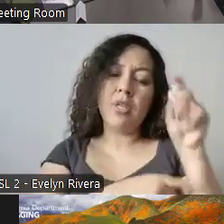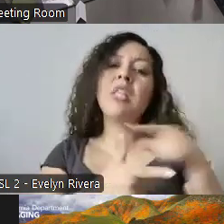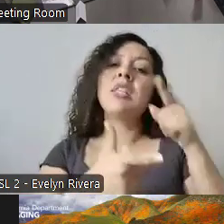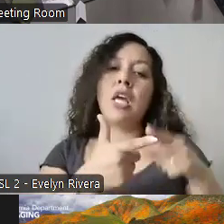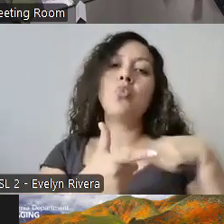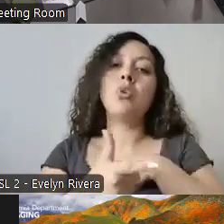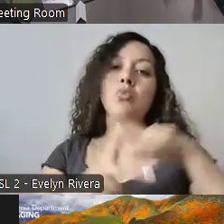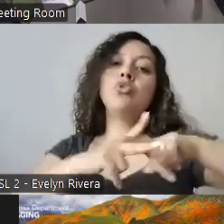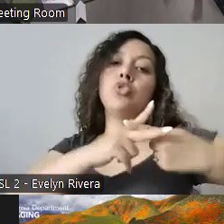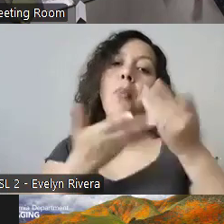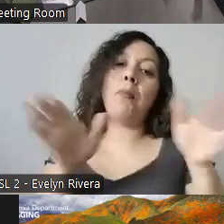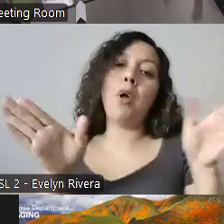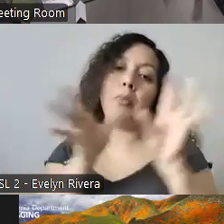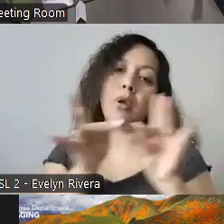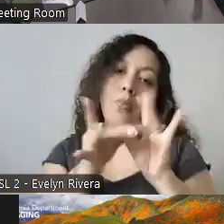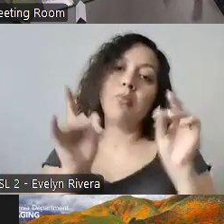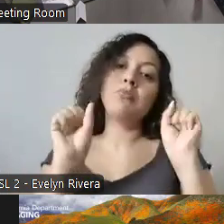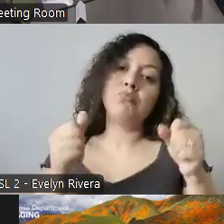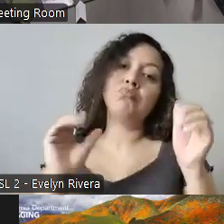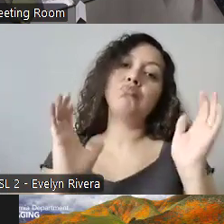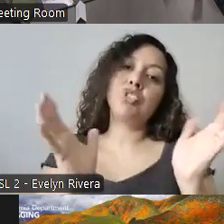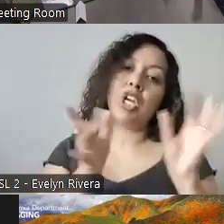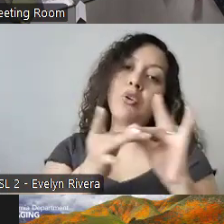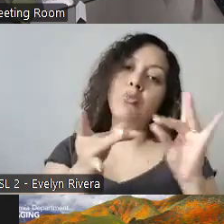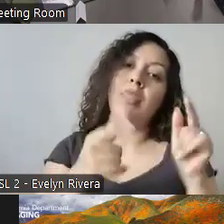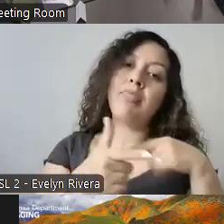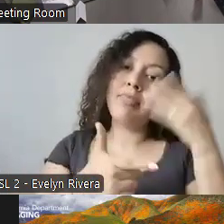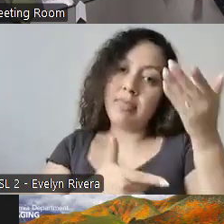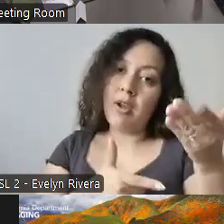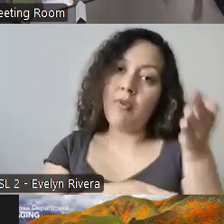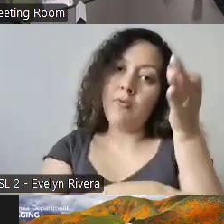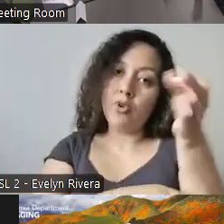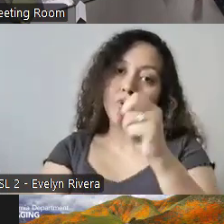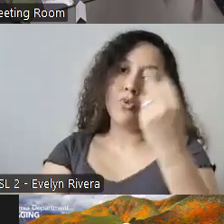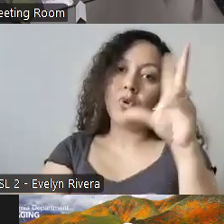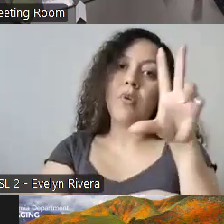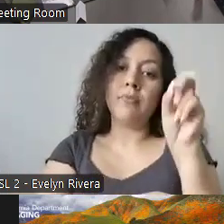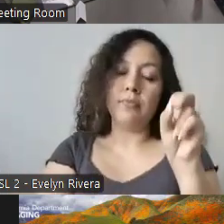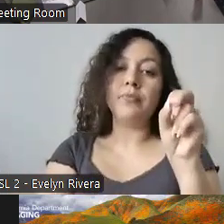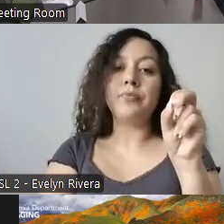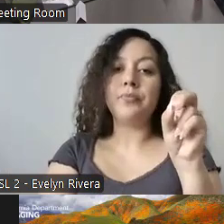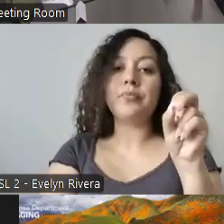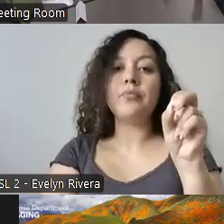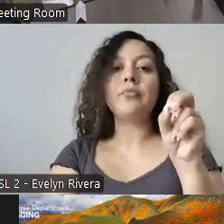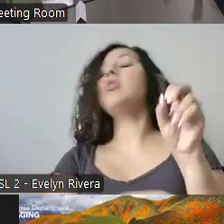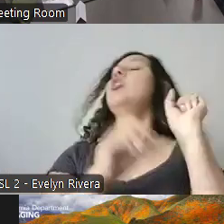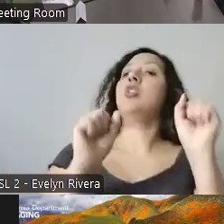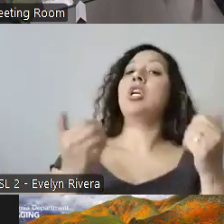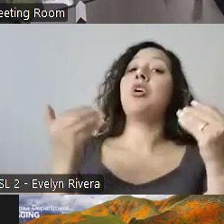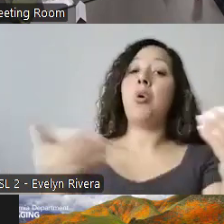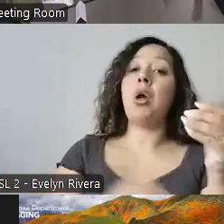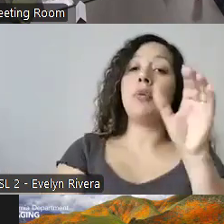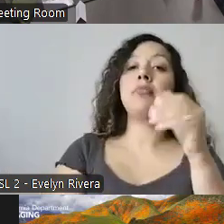we will go over the logistics for that, but you can raise your hand and provide comments, oral comments to us at that